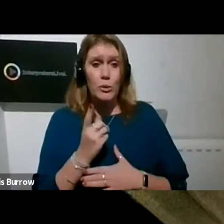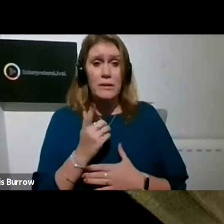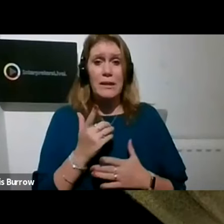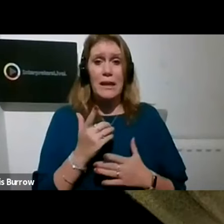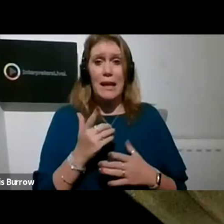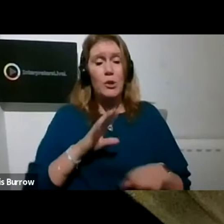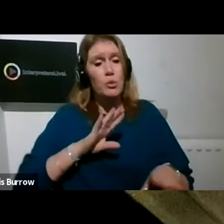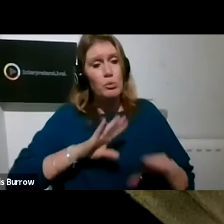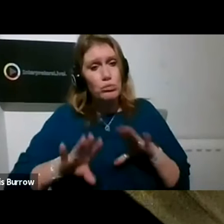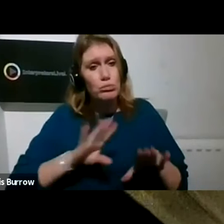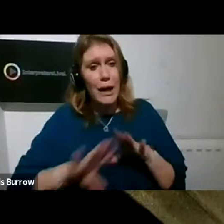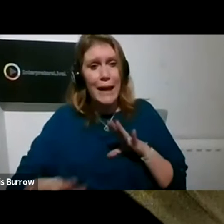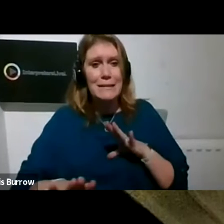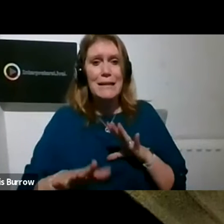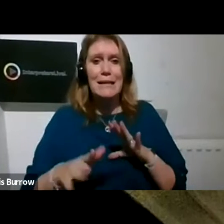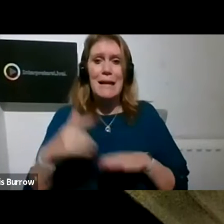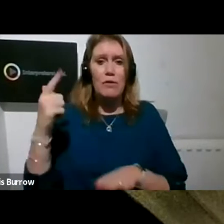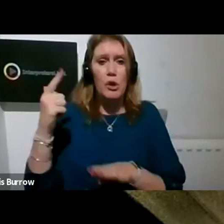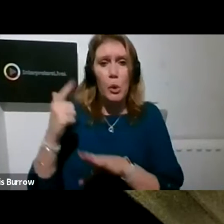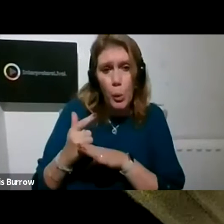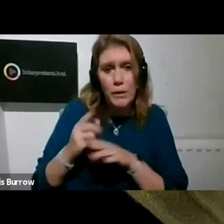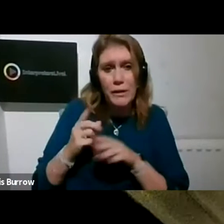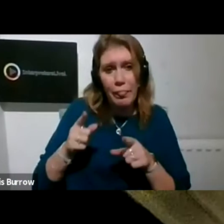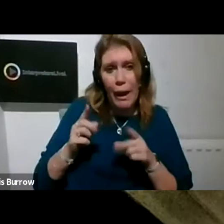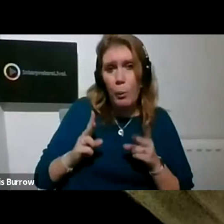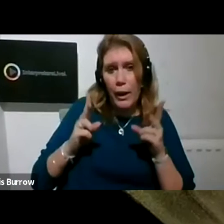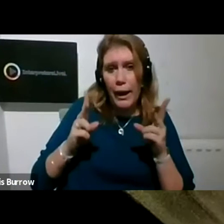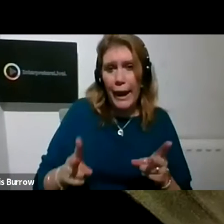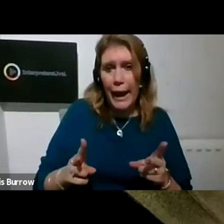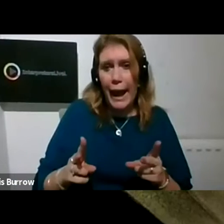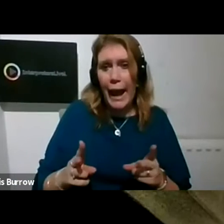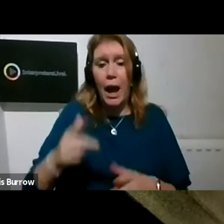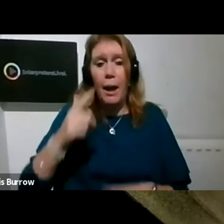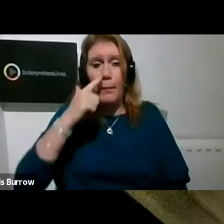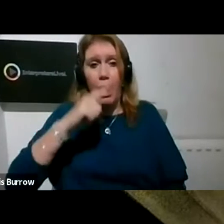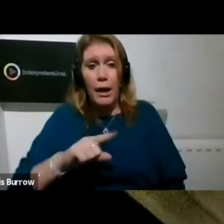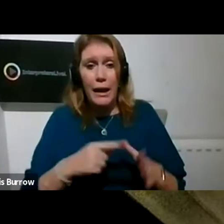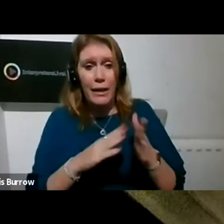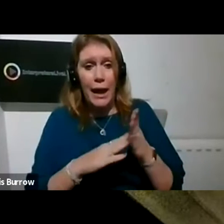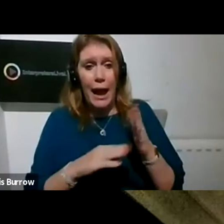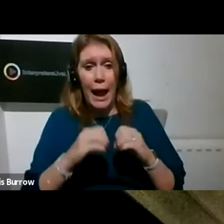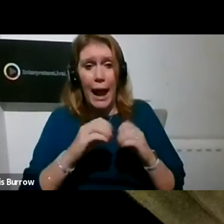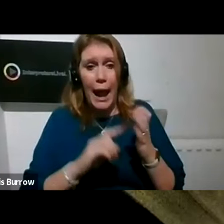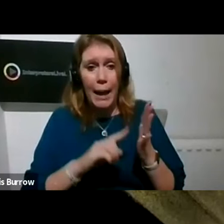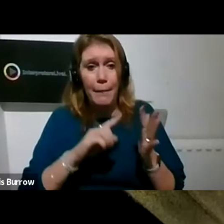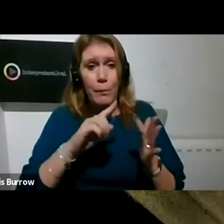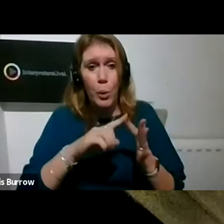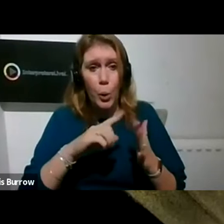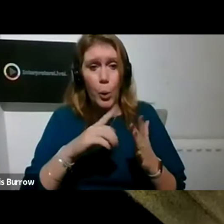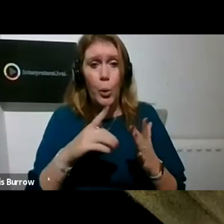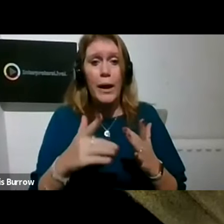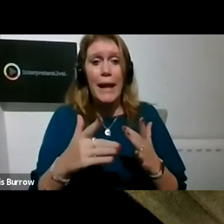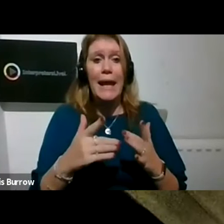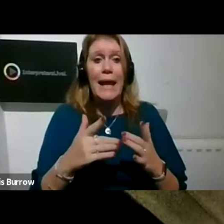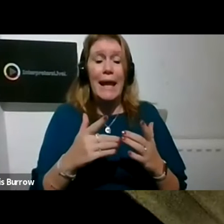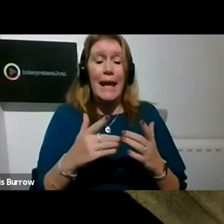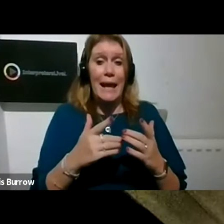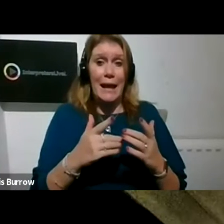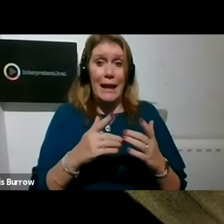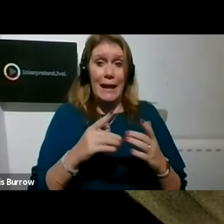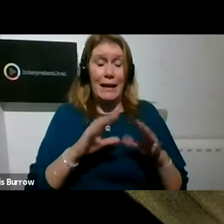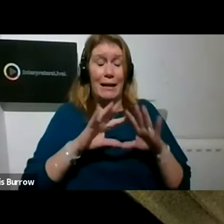that way. And then I'm extremely lucky that Amble is a composer and a producer and sound